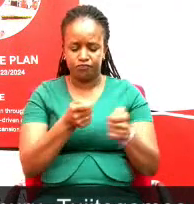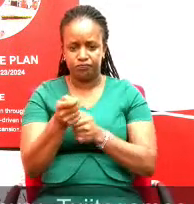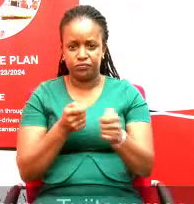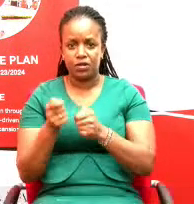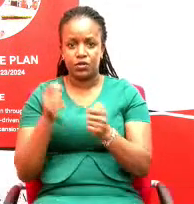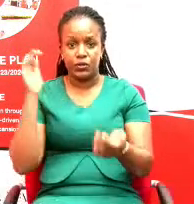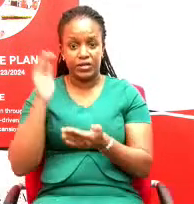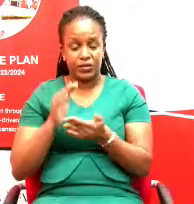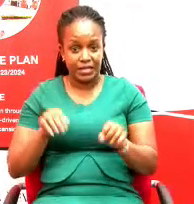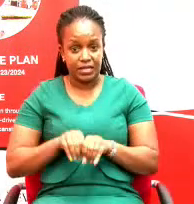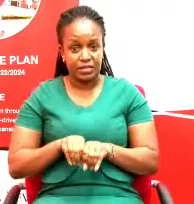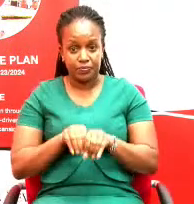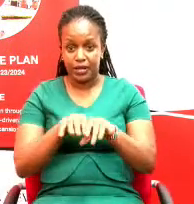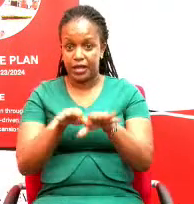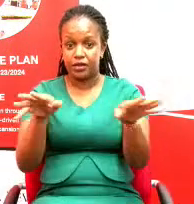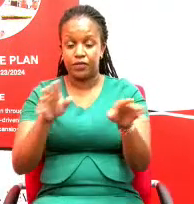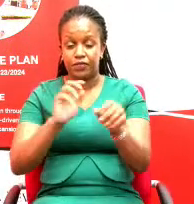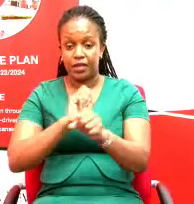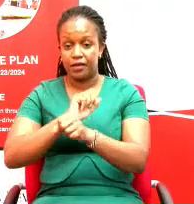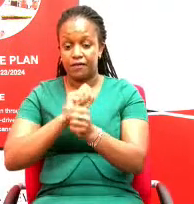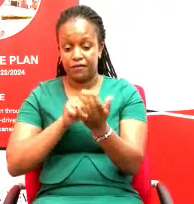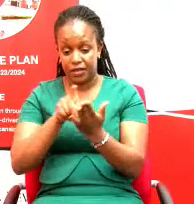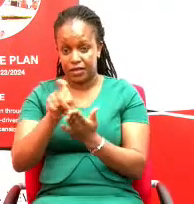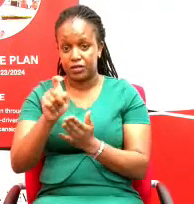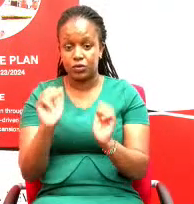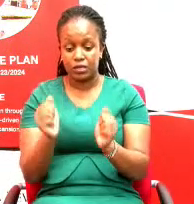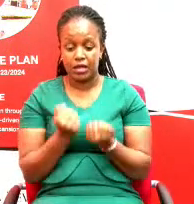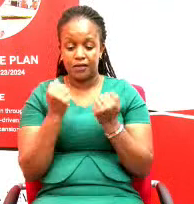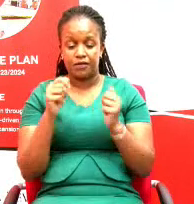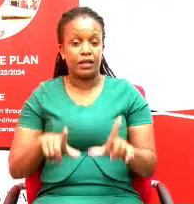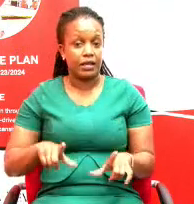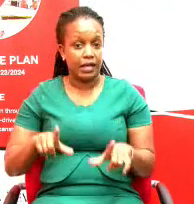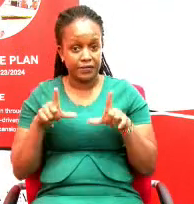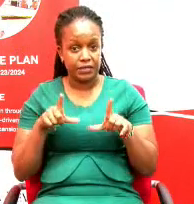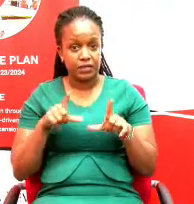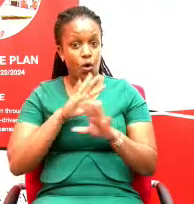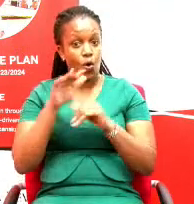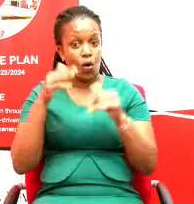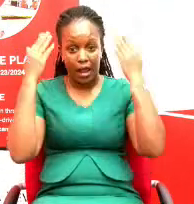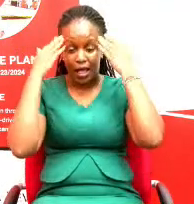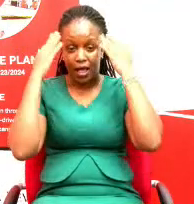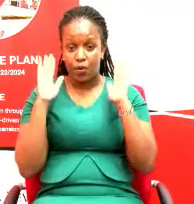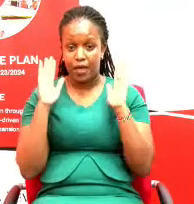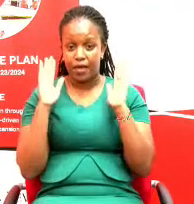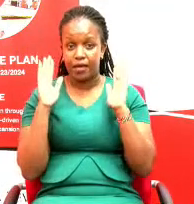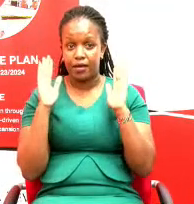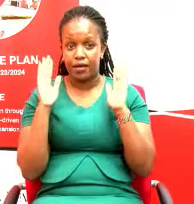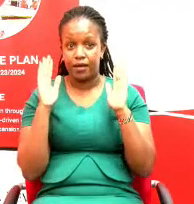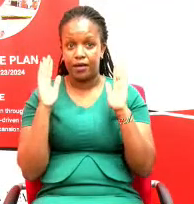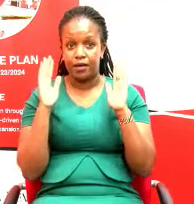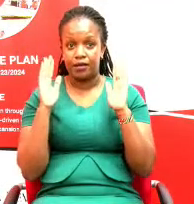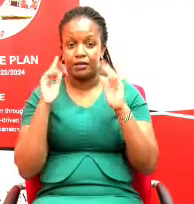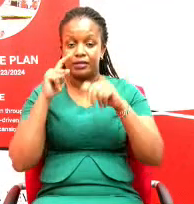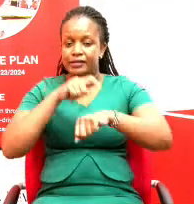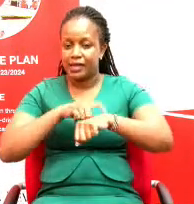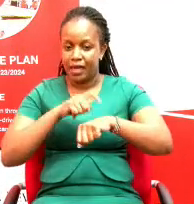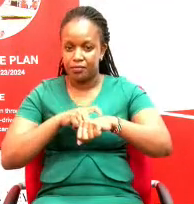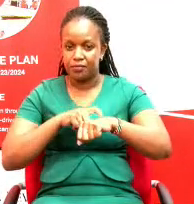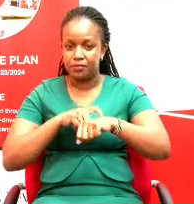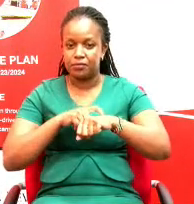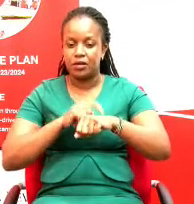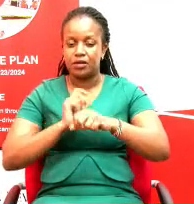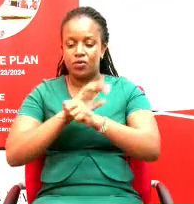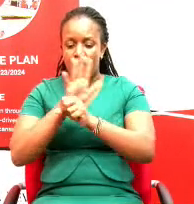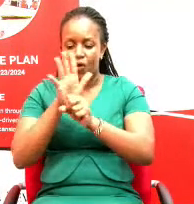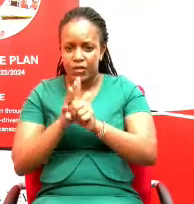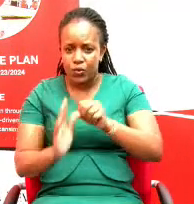virus so as to save lives. You are aware that at the peak of the